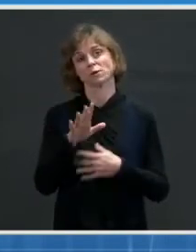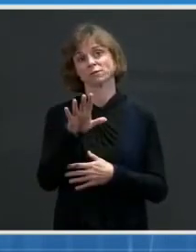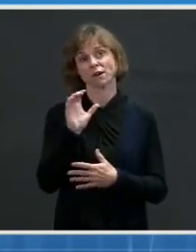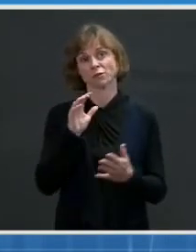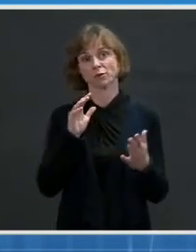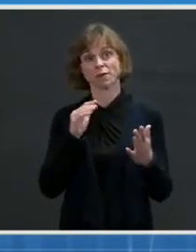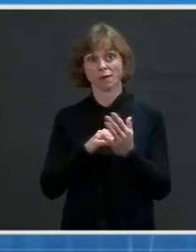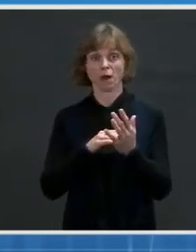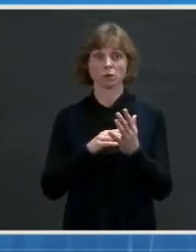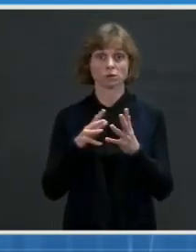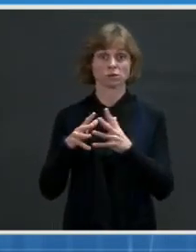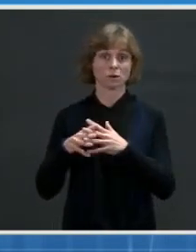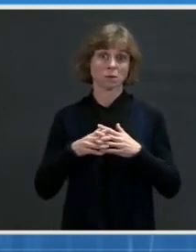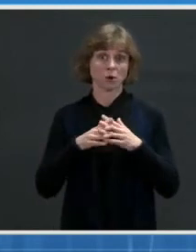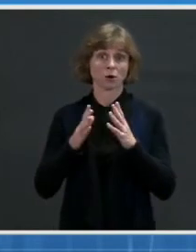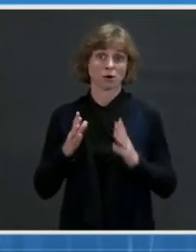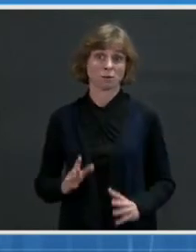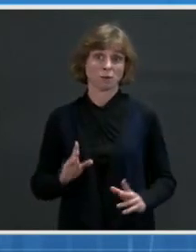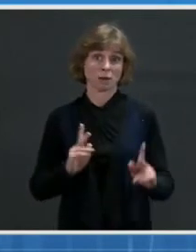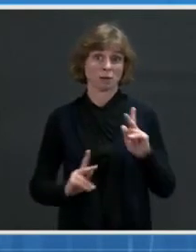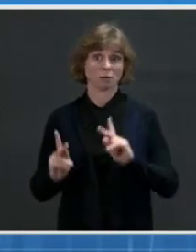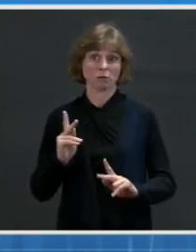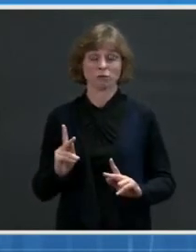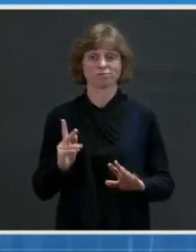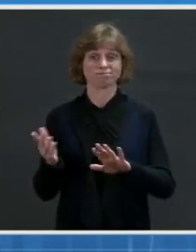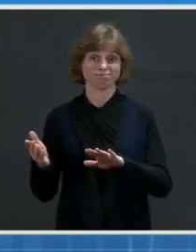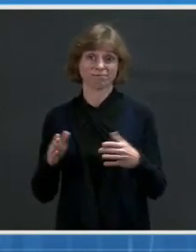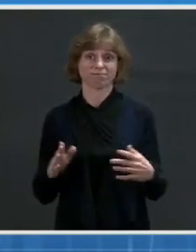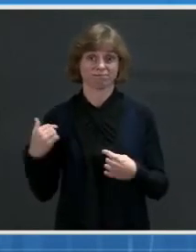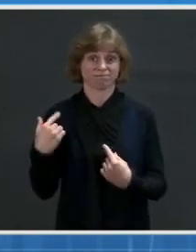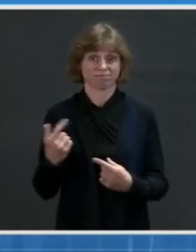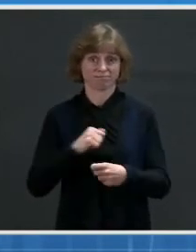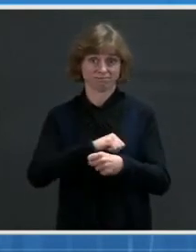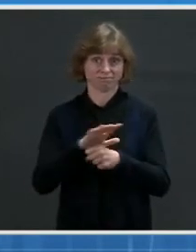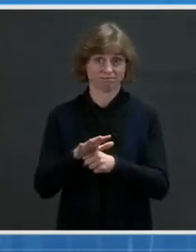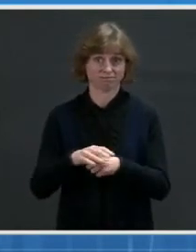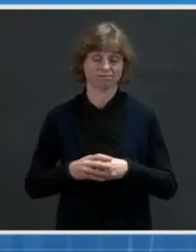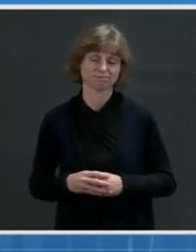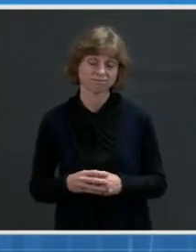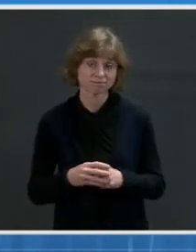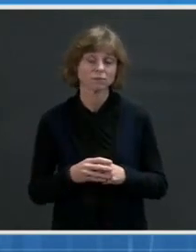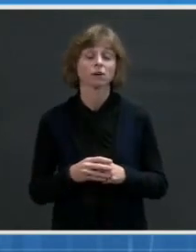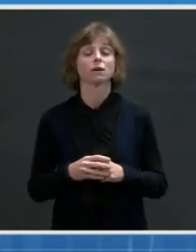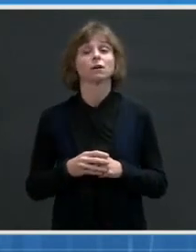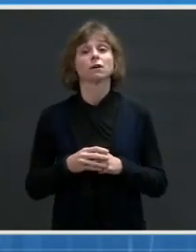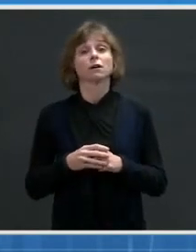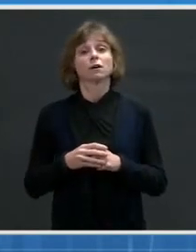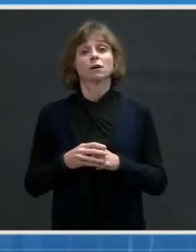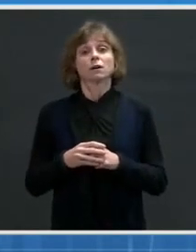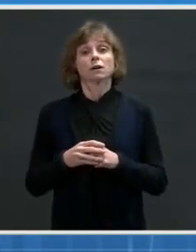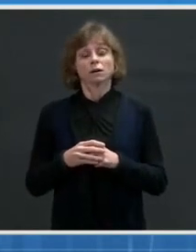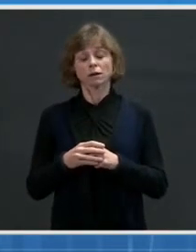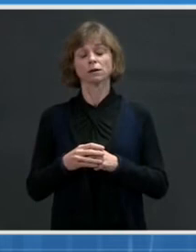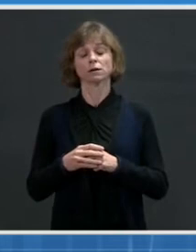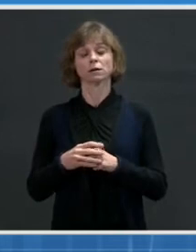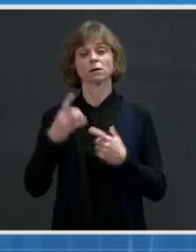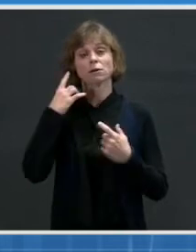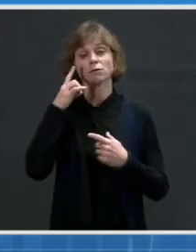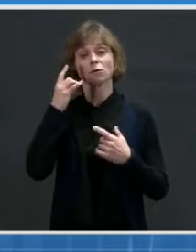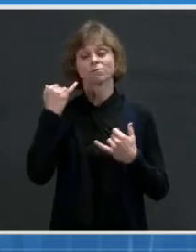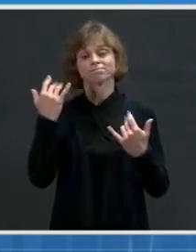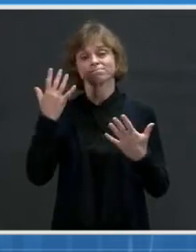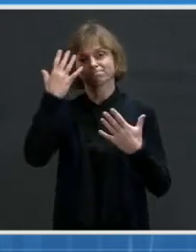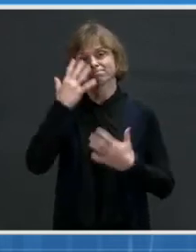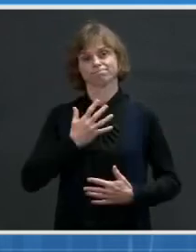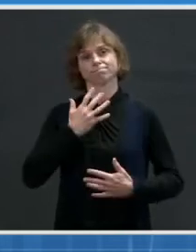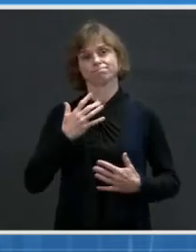COVID-19. To mark this grim milestone, this evening, the President and First Lady, along with the Vice